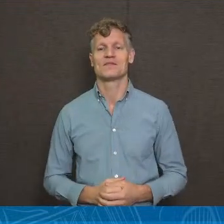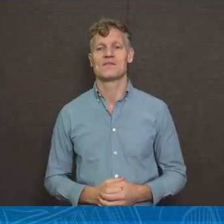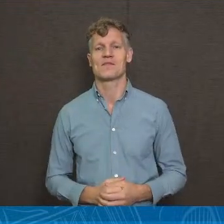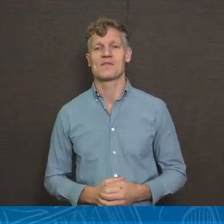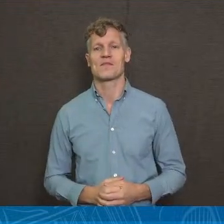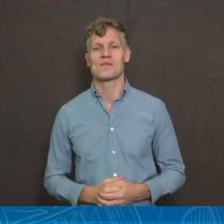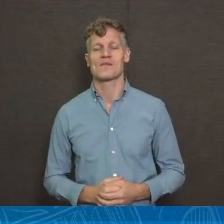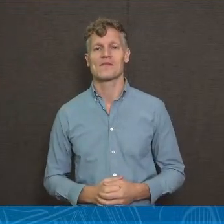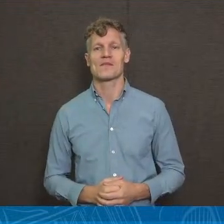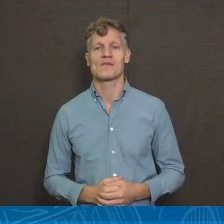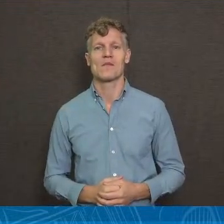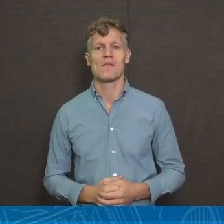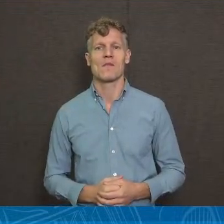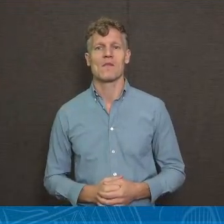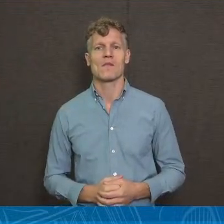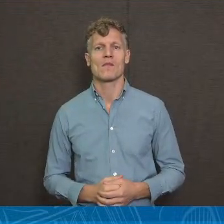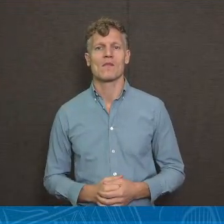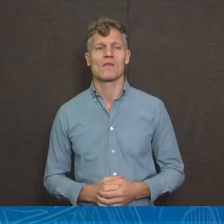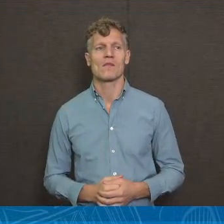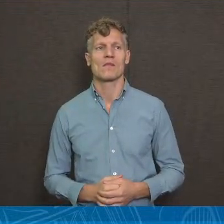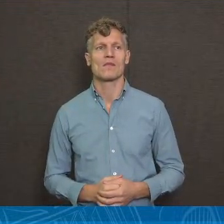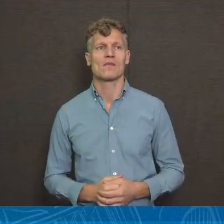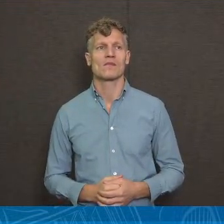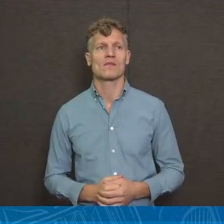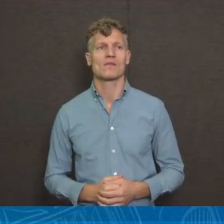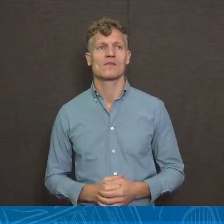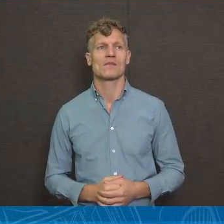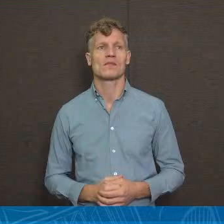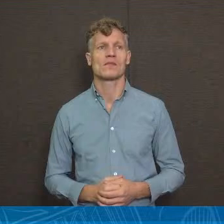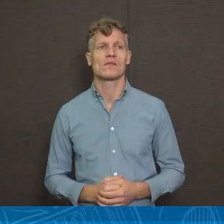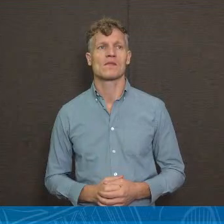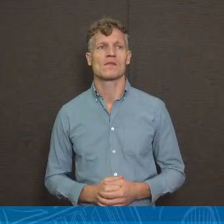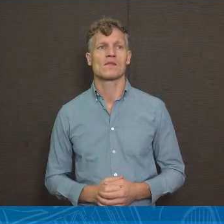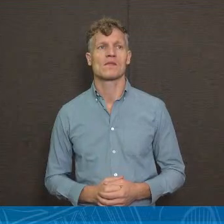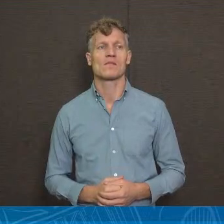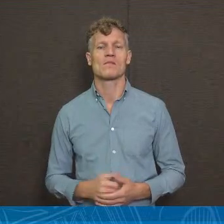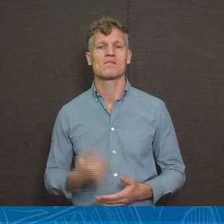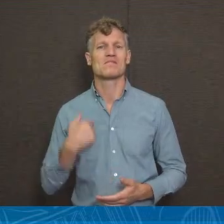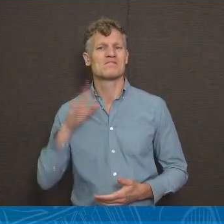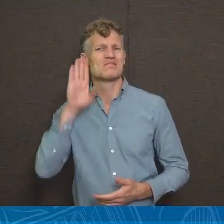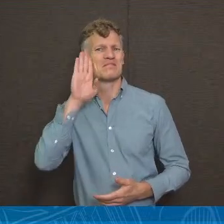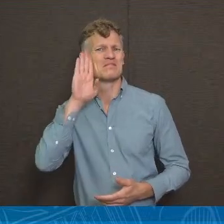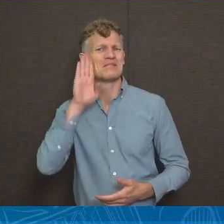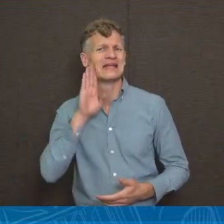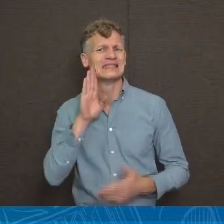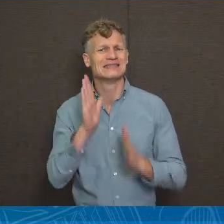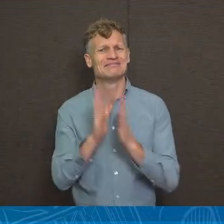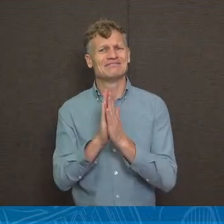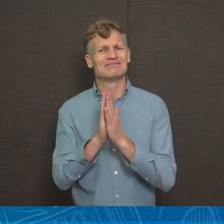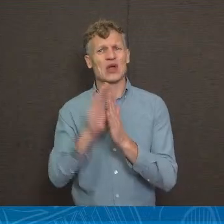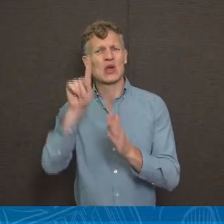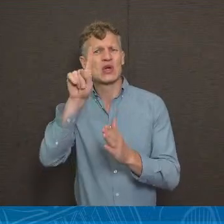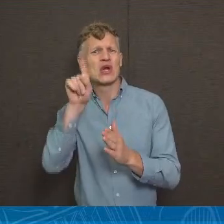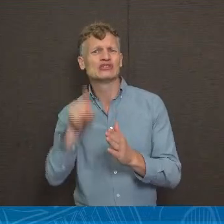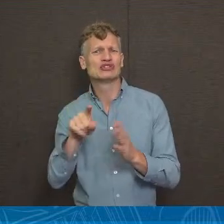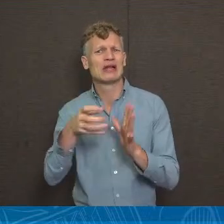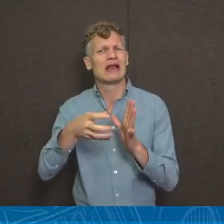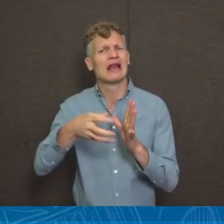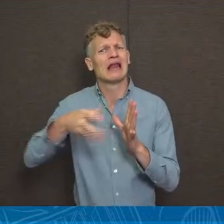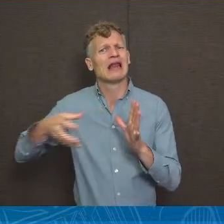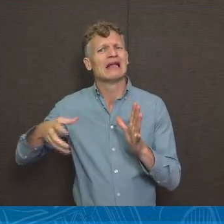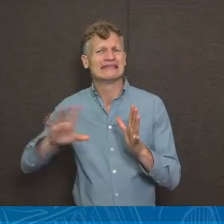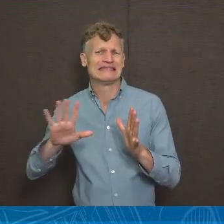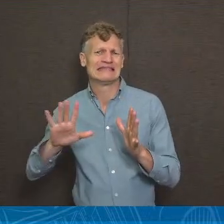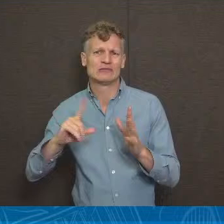I think probably I invite you to keep the questions super short and sharp, so to give our friends